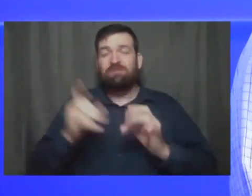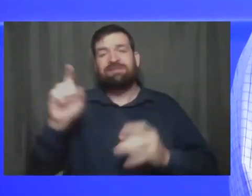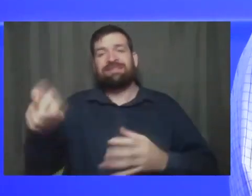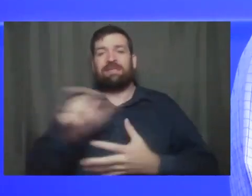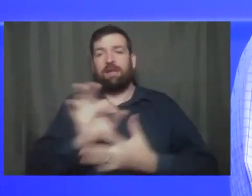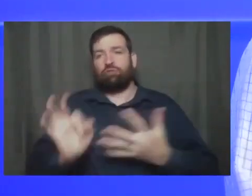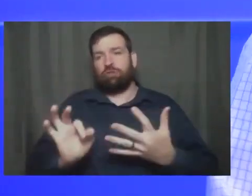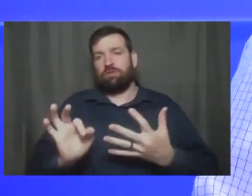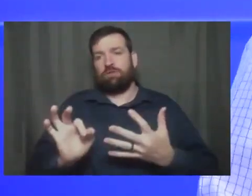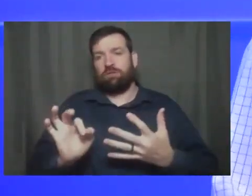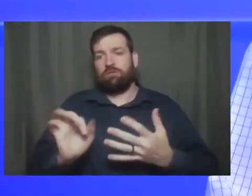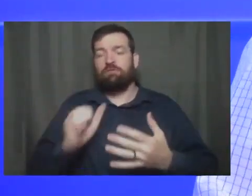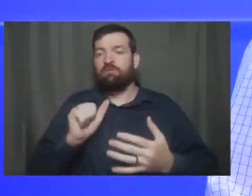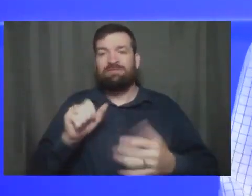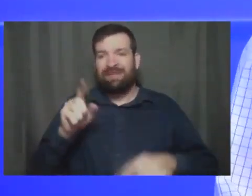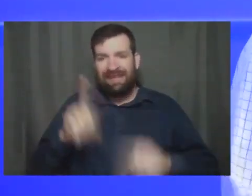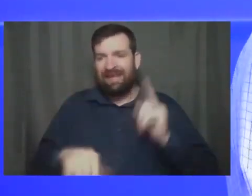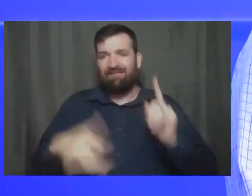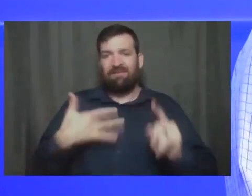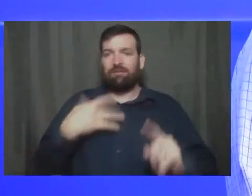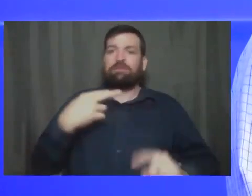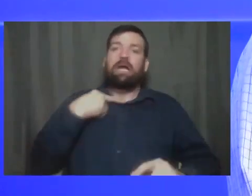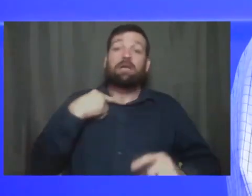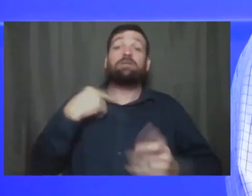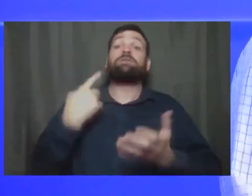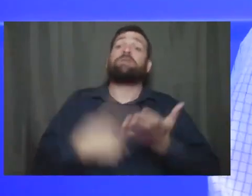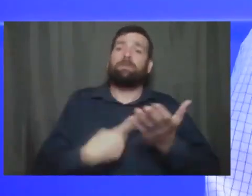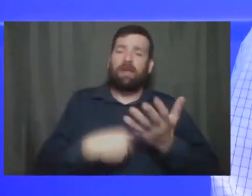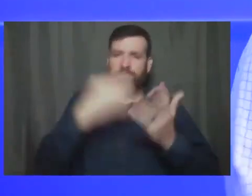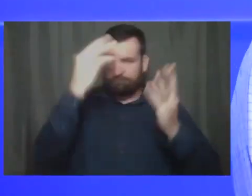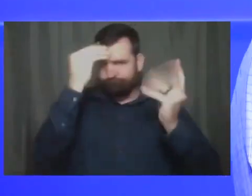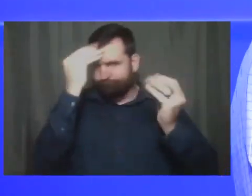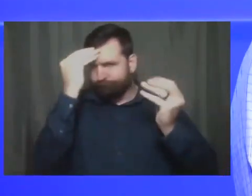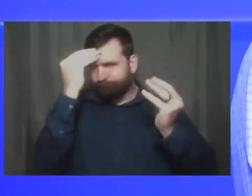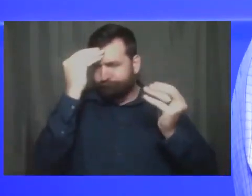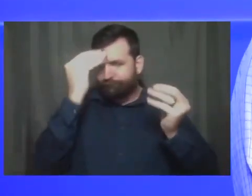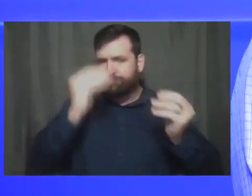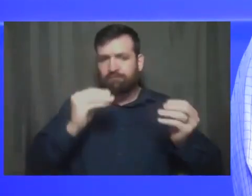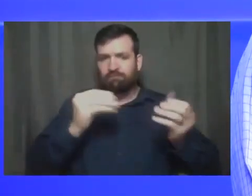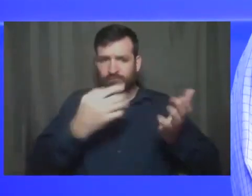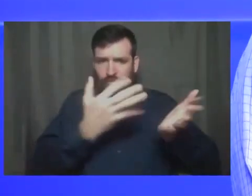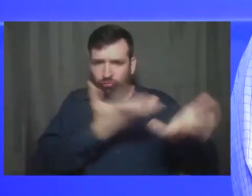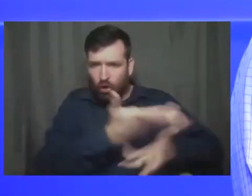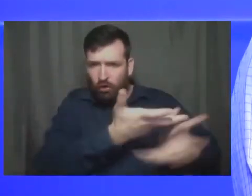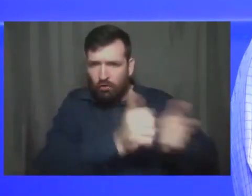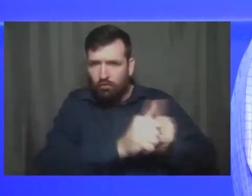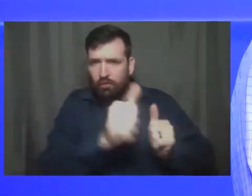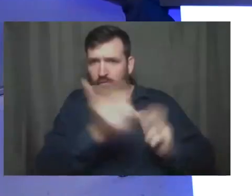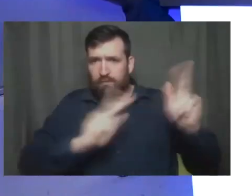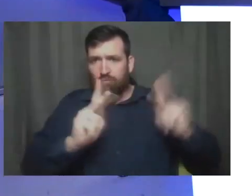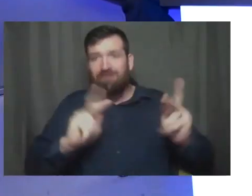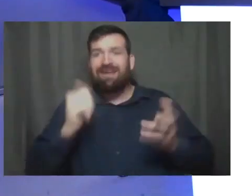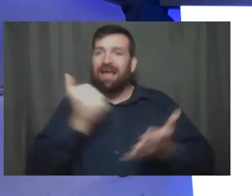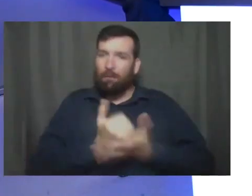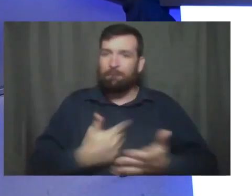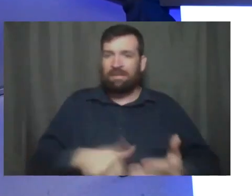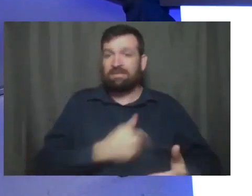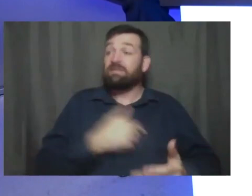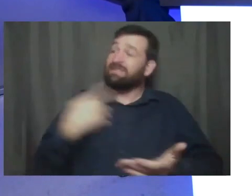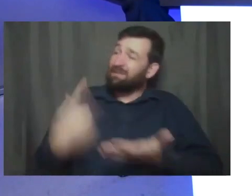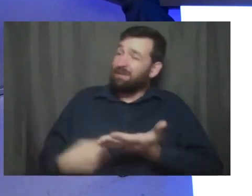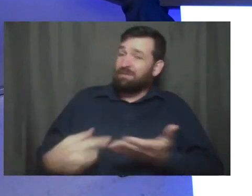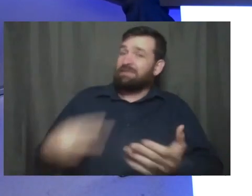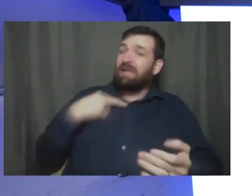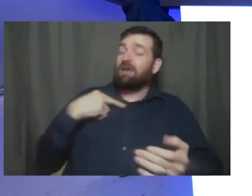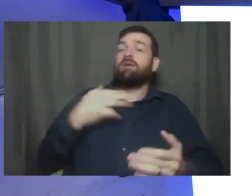feel stuck. And so sometimes brainstorming and talking with others helps us get out of our head and have some options. Well, sometimes we get stuck. So please promise you'll